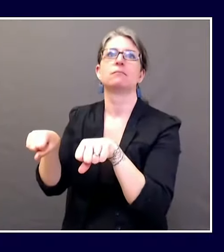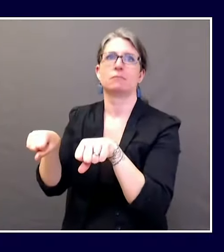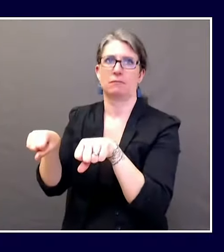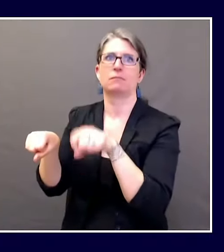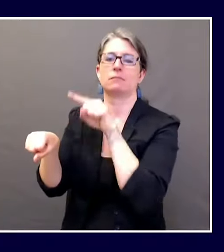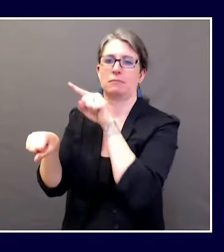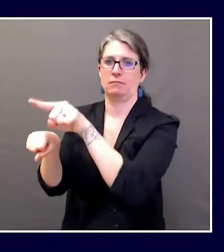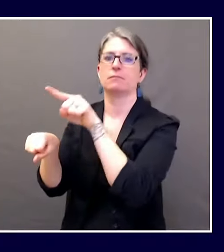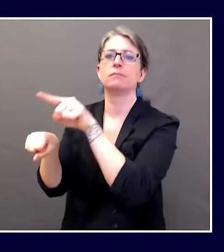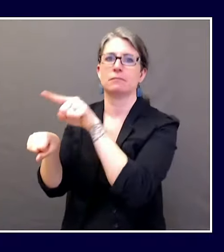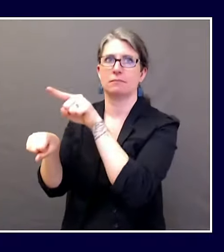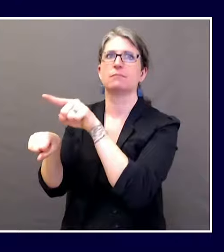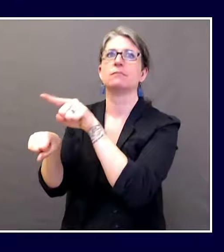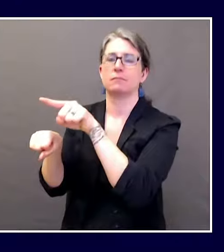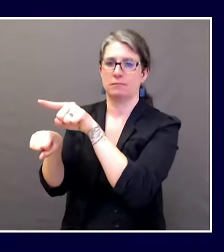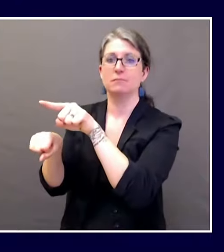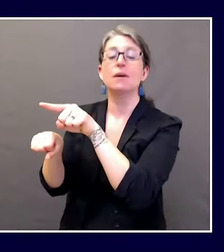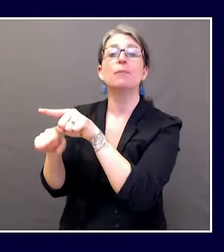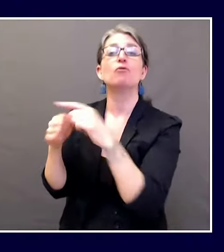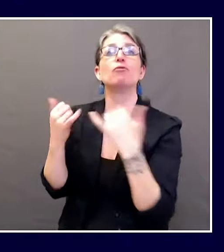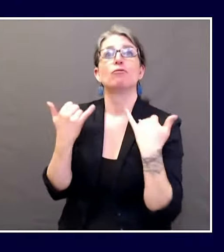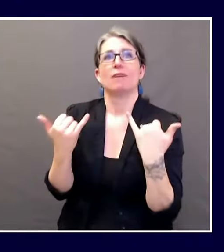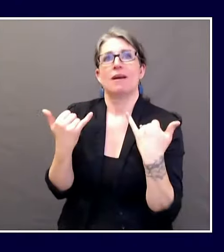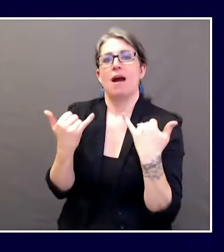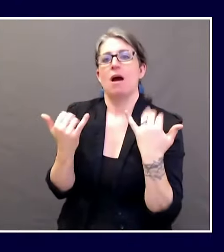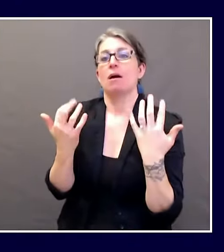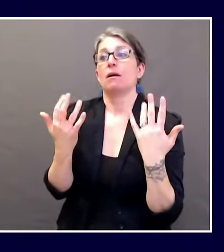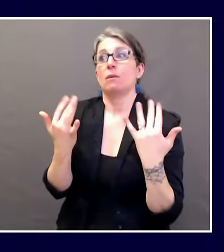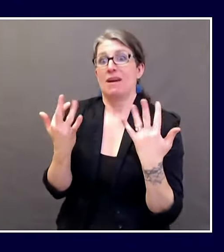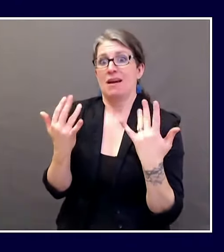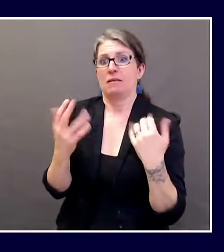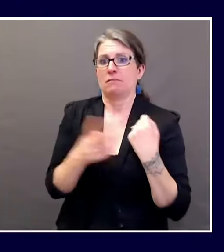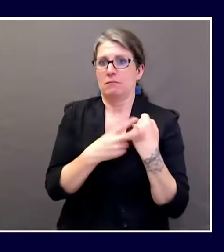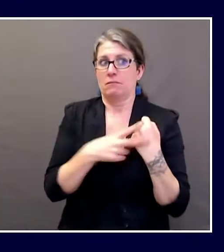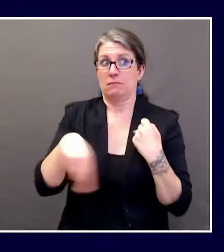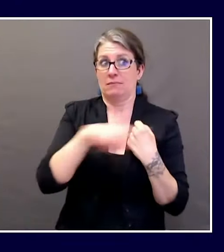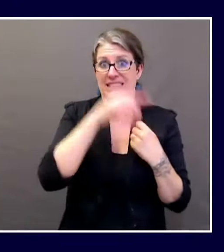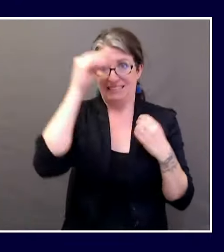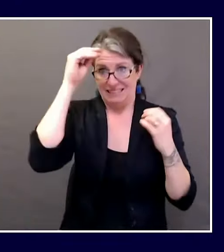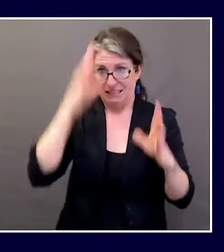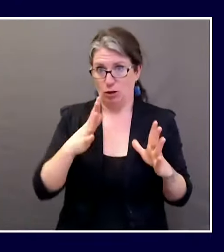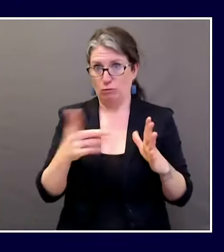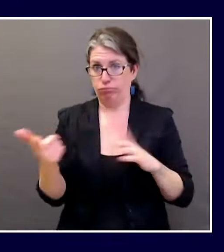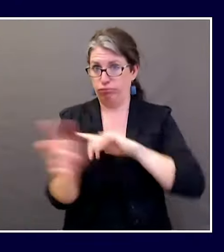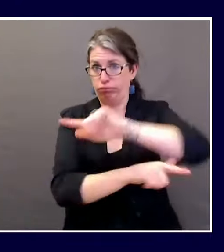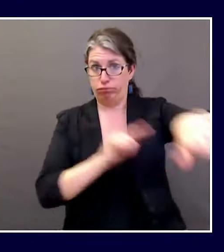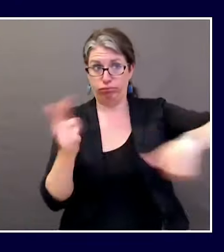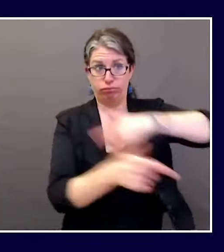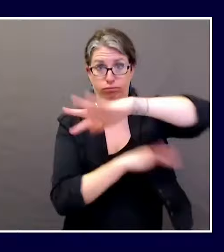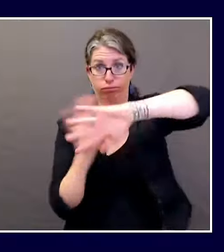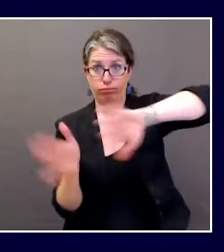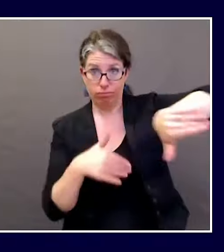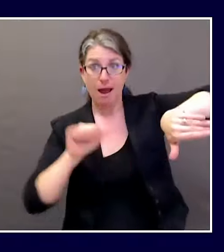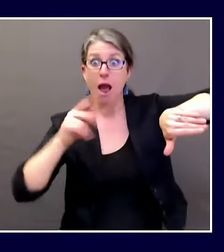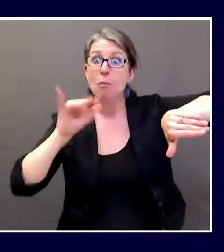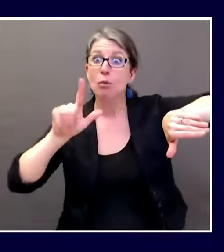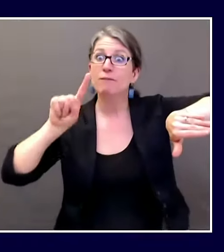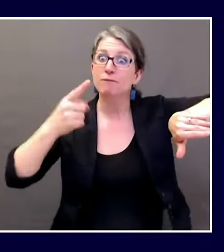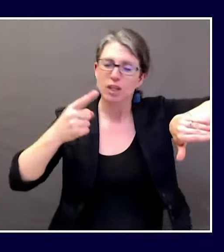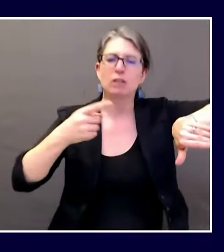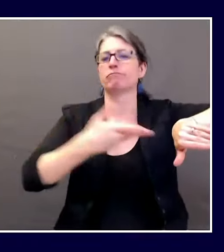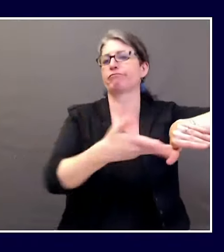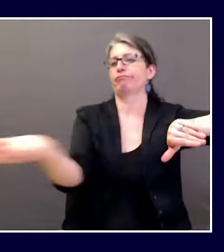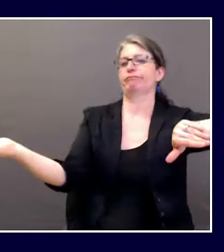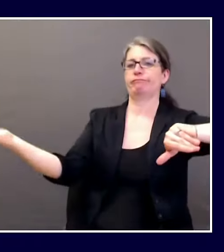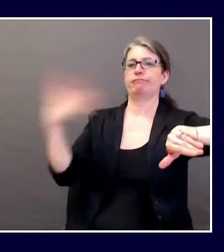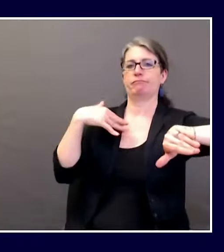be reserved for educators and childcare workers until 48 hours before the appointment. If that is unfilled, then